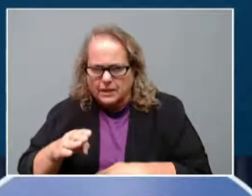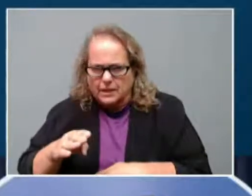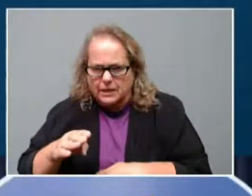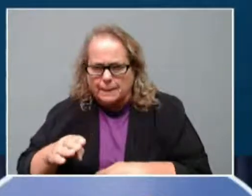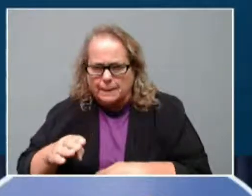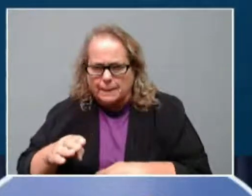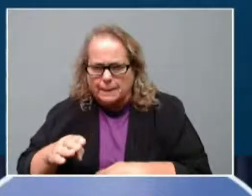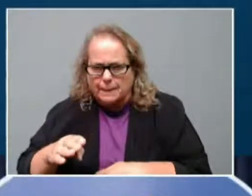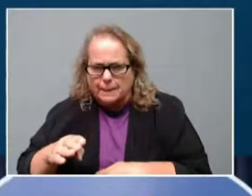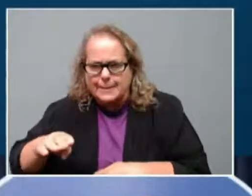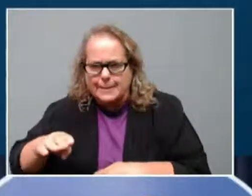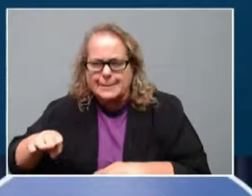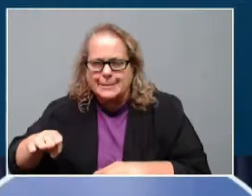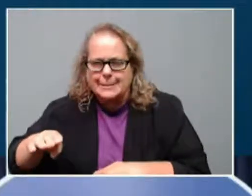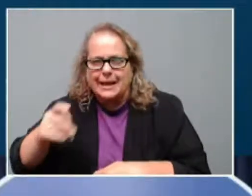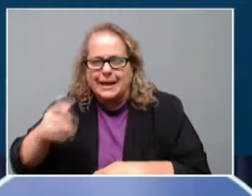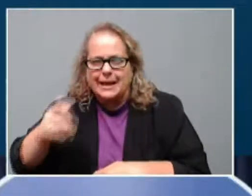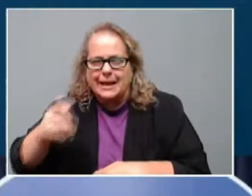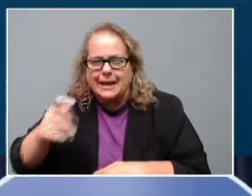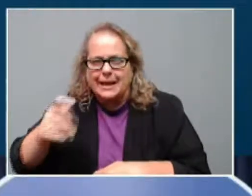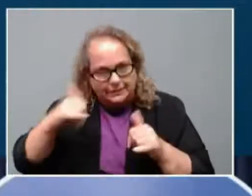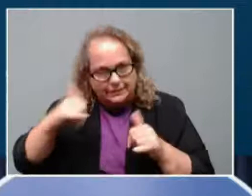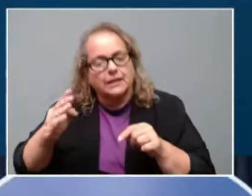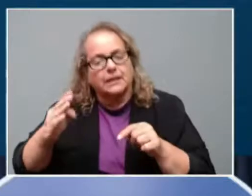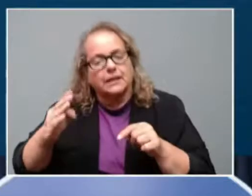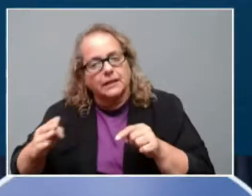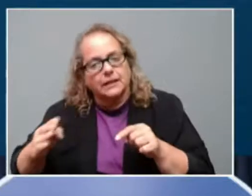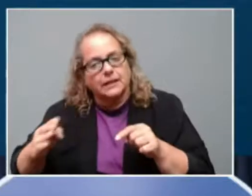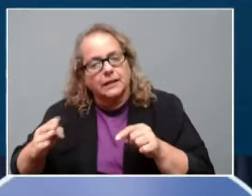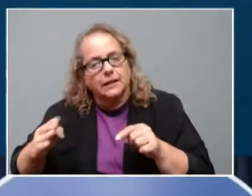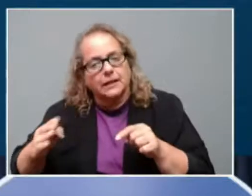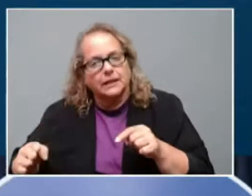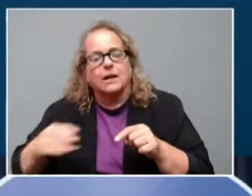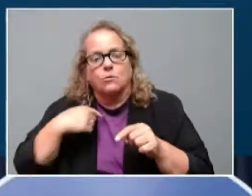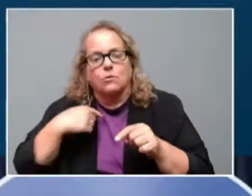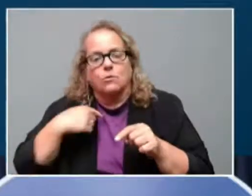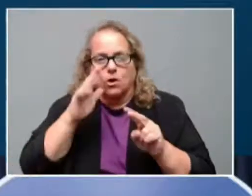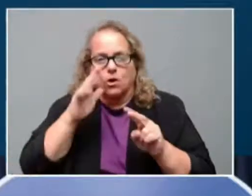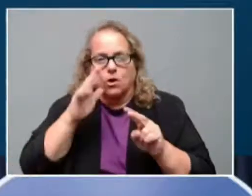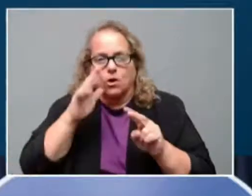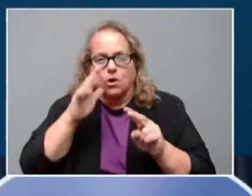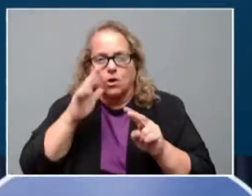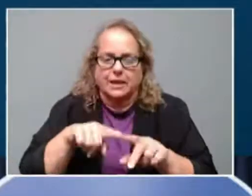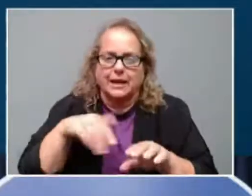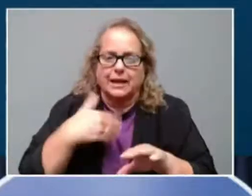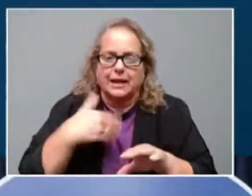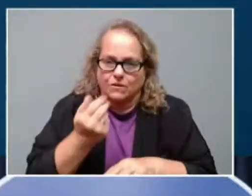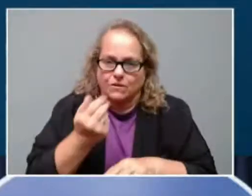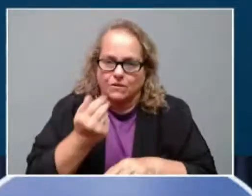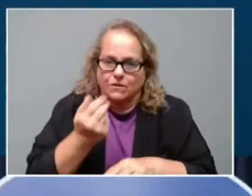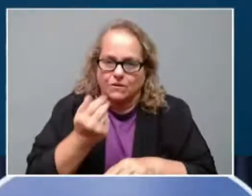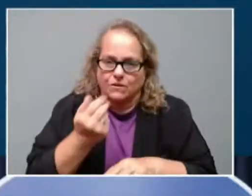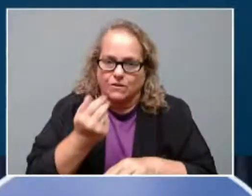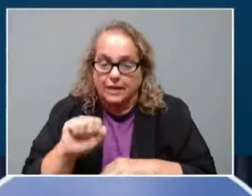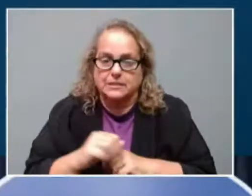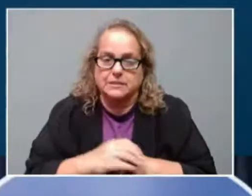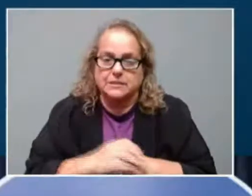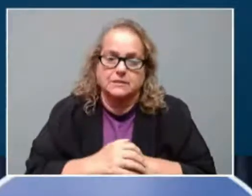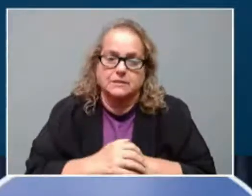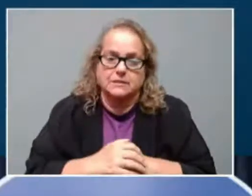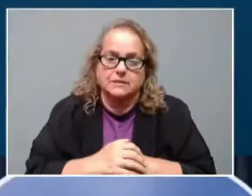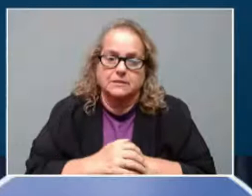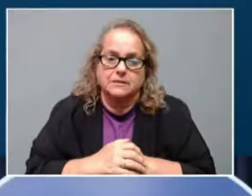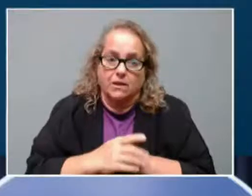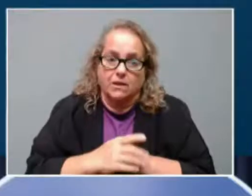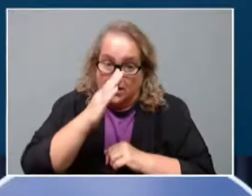declining slope that is still significant. We'll watch this in the next couple of days. The downward slope on